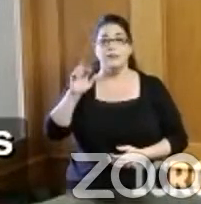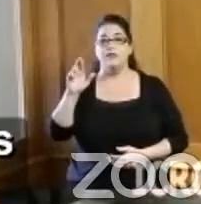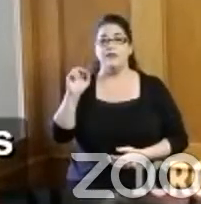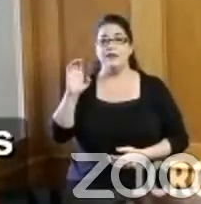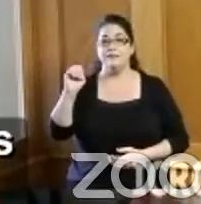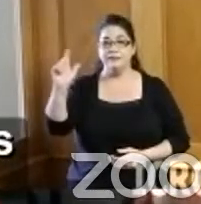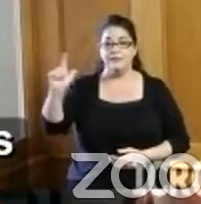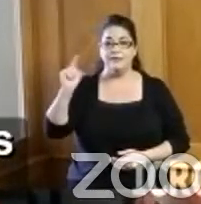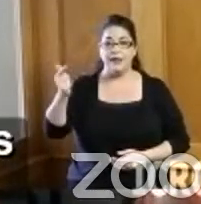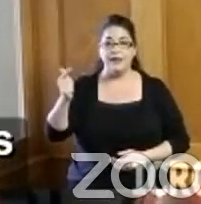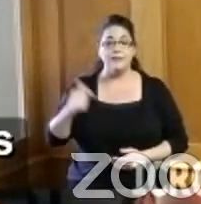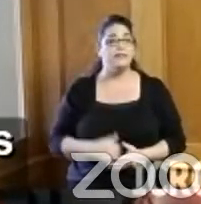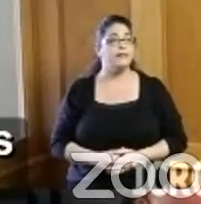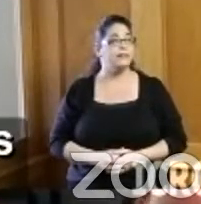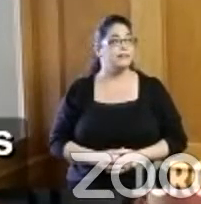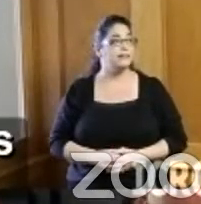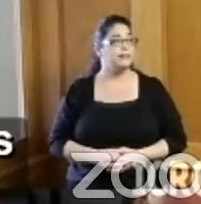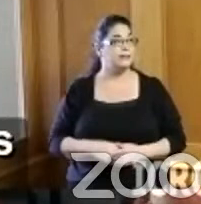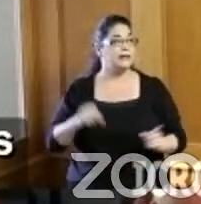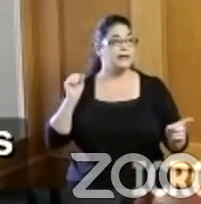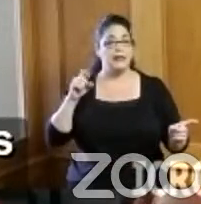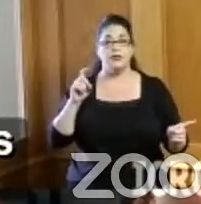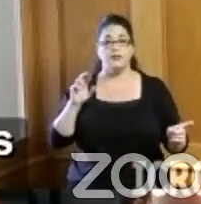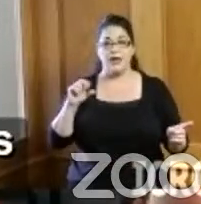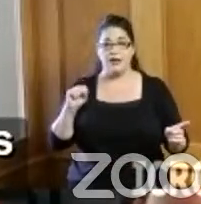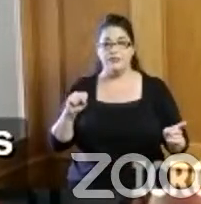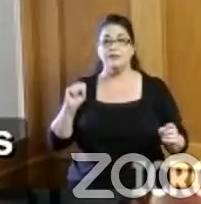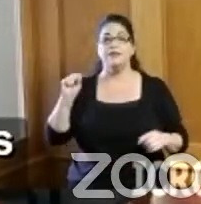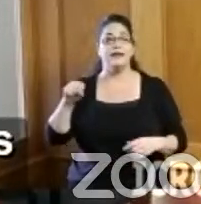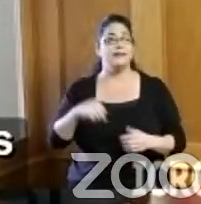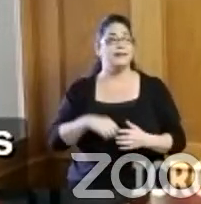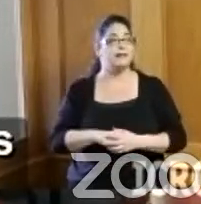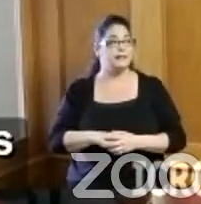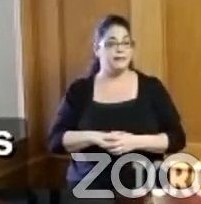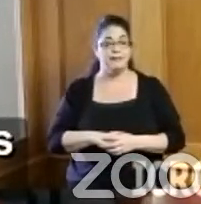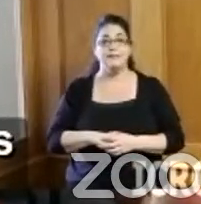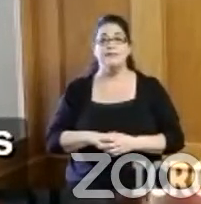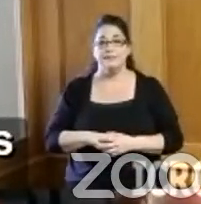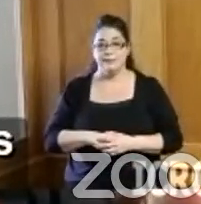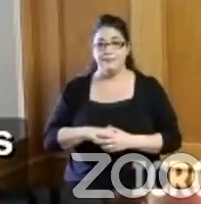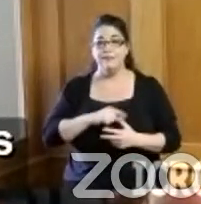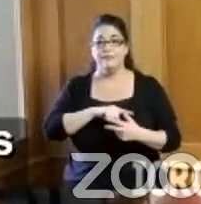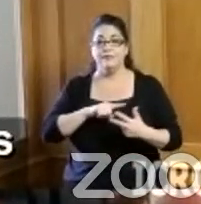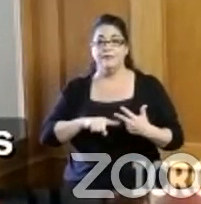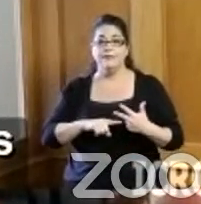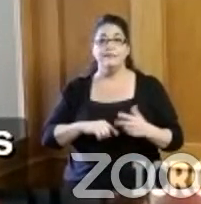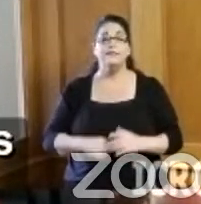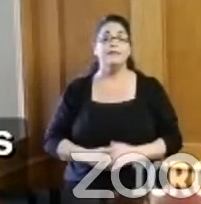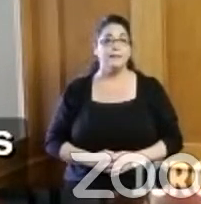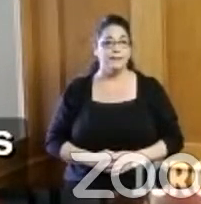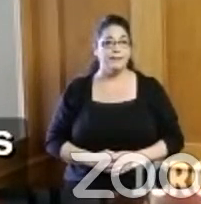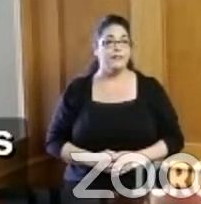Yes. Yes. Yes. Thank you.